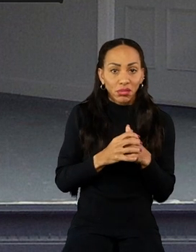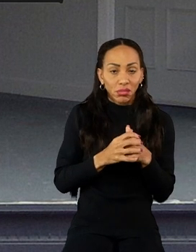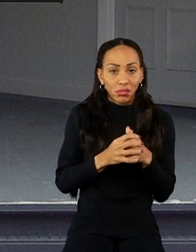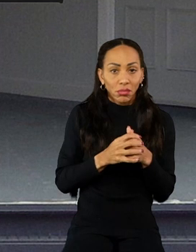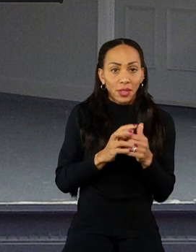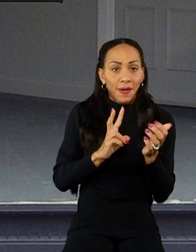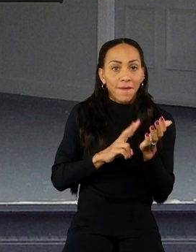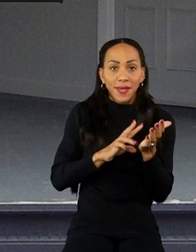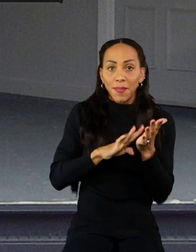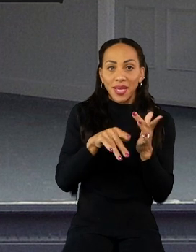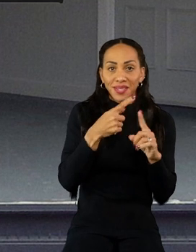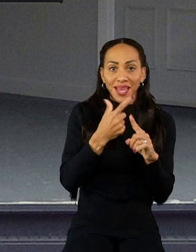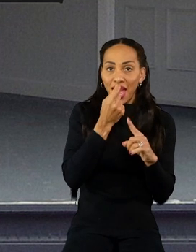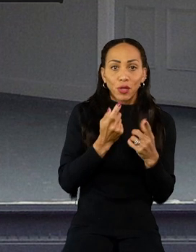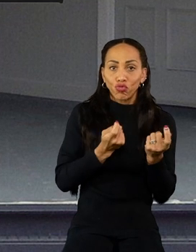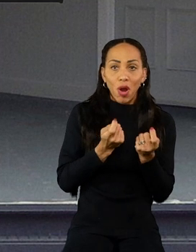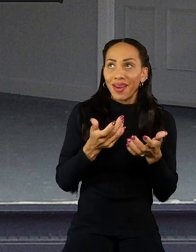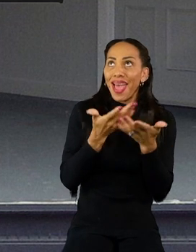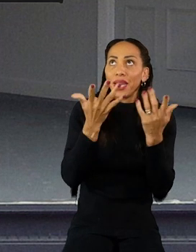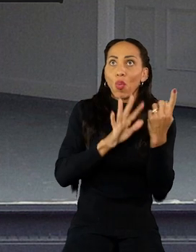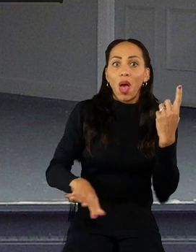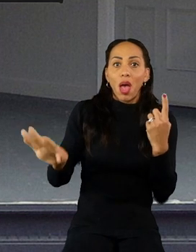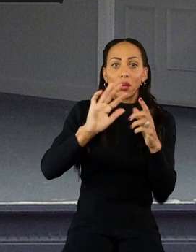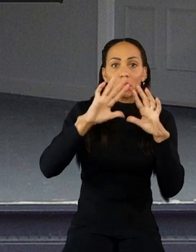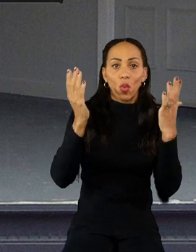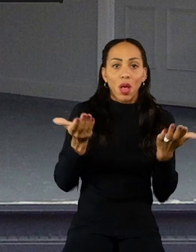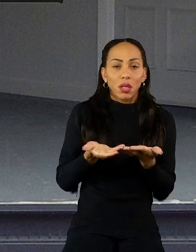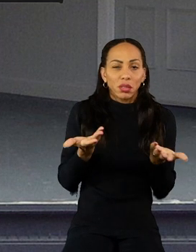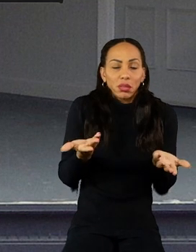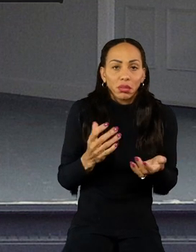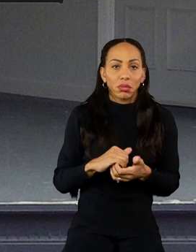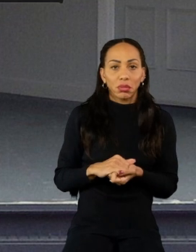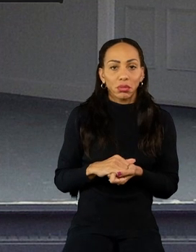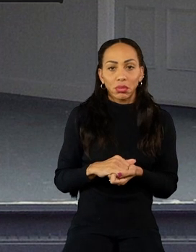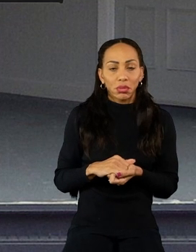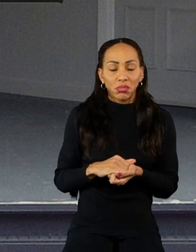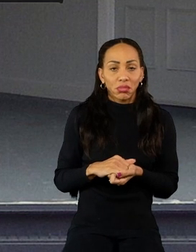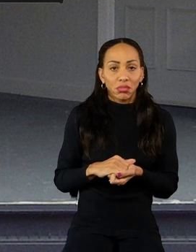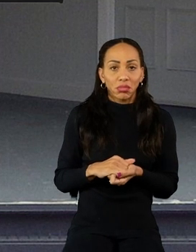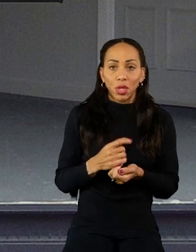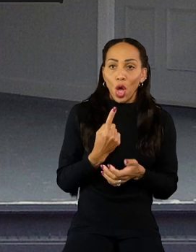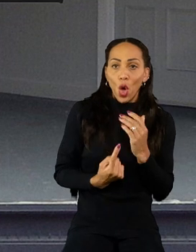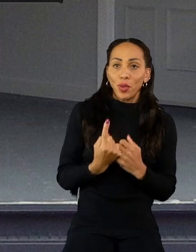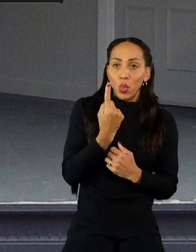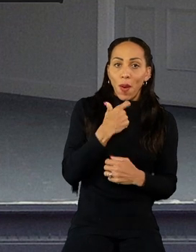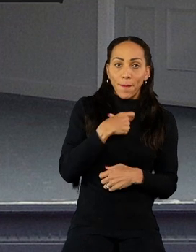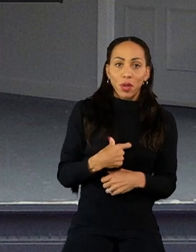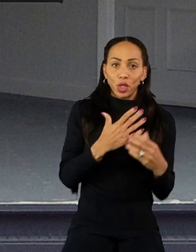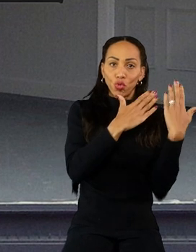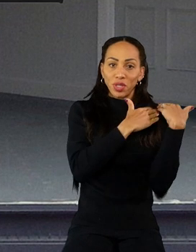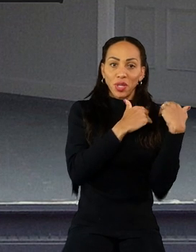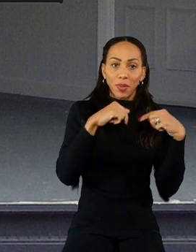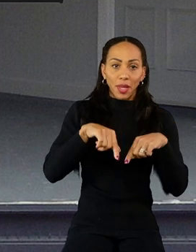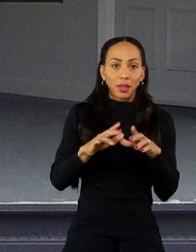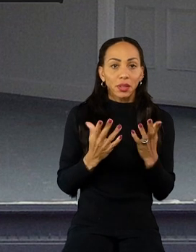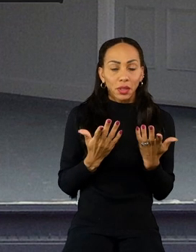the actual computer themselves. They might not need to have vMix running, because it runs in one location. It can attach. Anyone can call it from any location. So